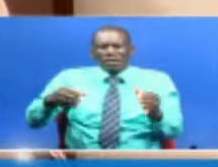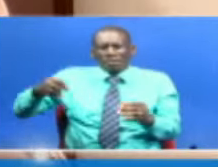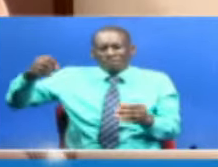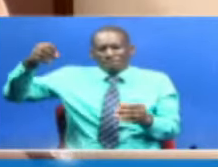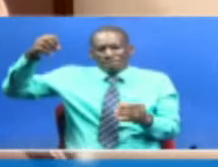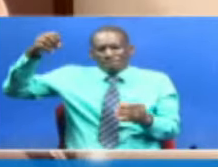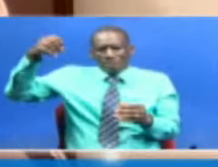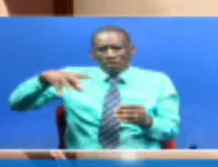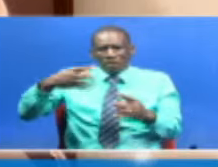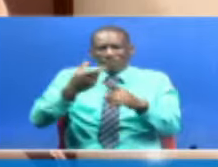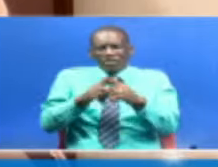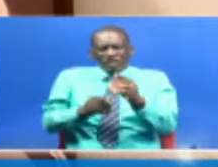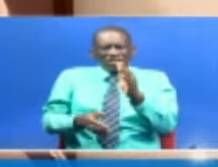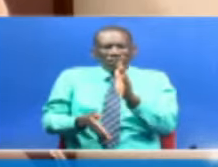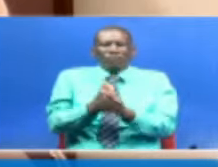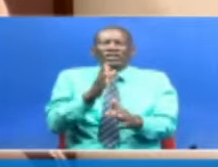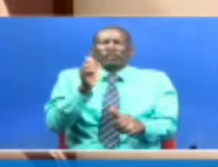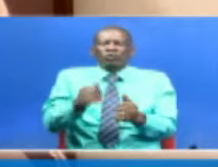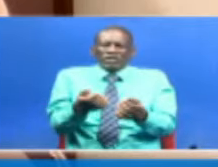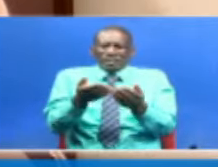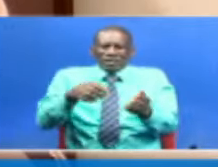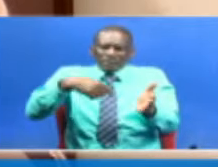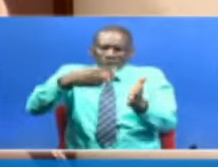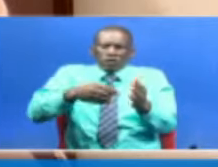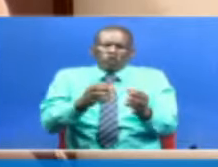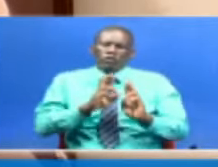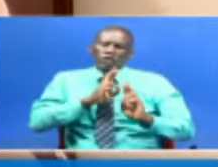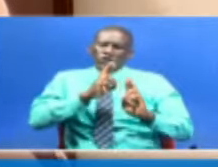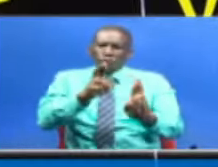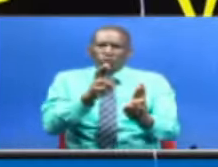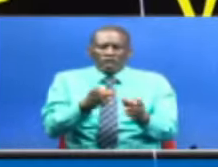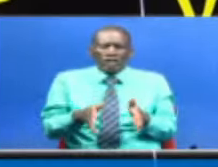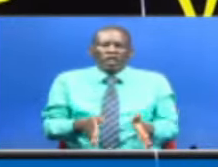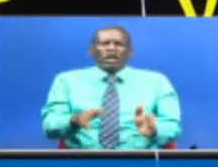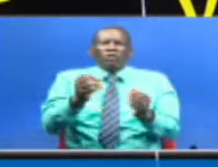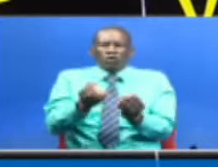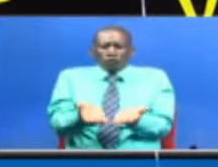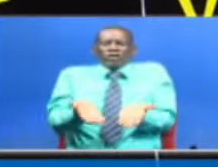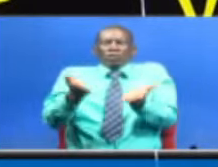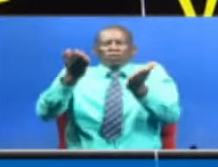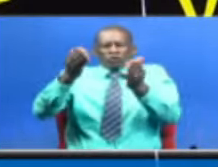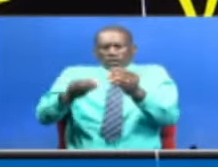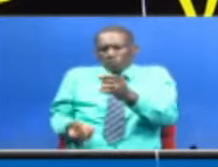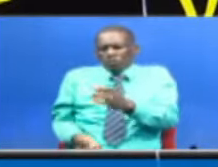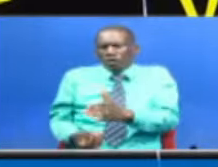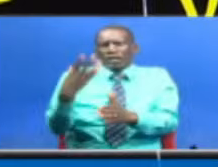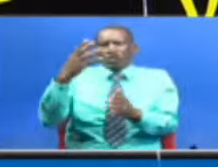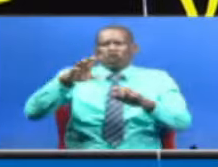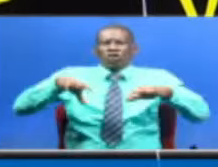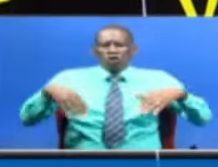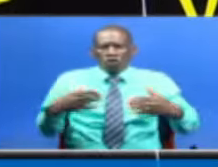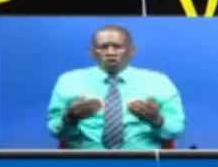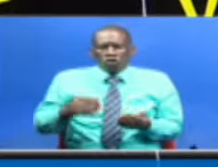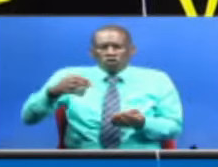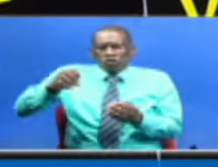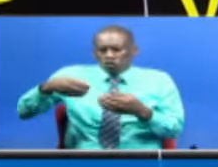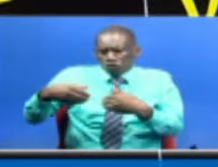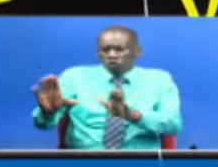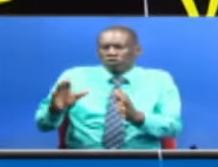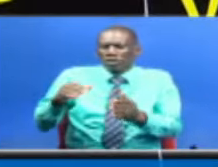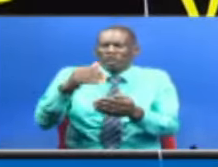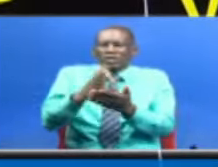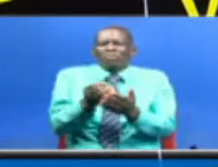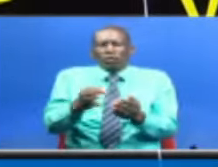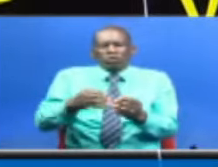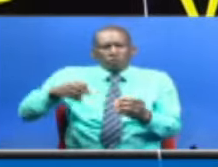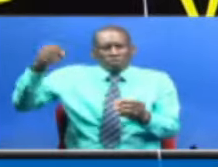the speed with which even the equipment can respond in terms of raising the generation or even dropping some of the load cannot be